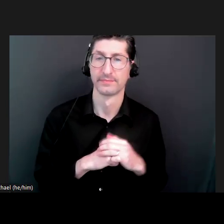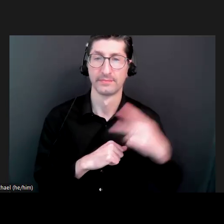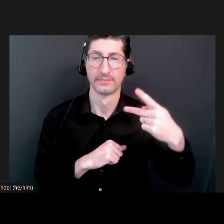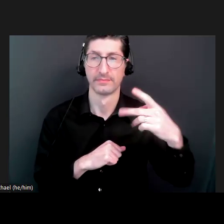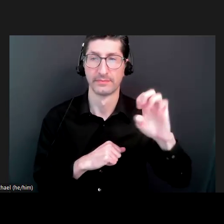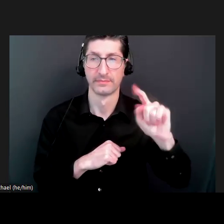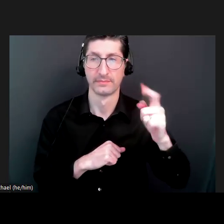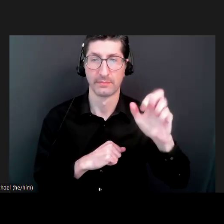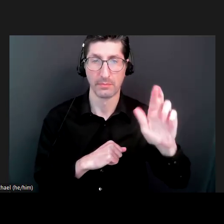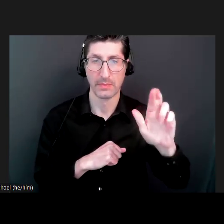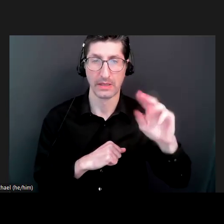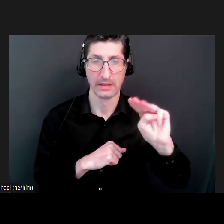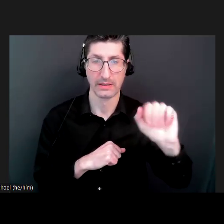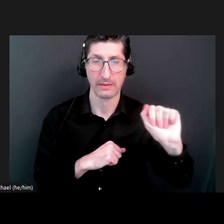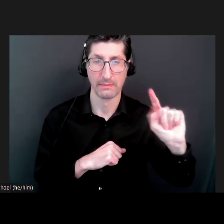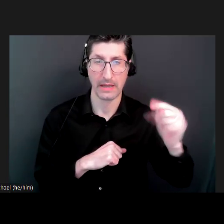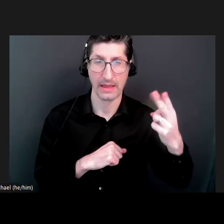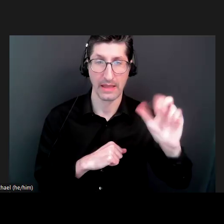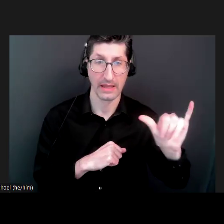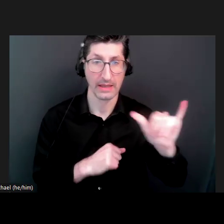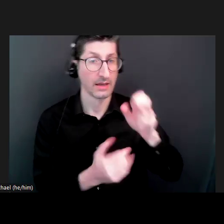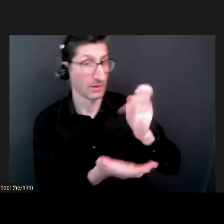Peter Matthey. Approve.